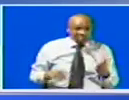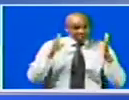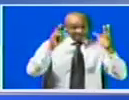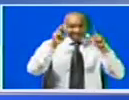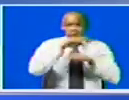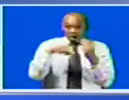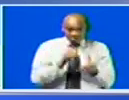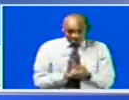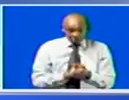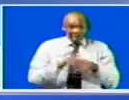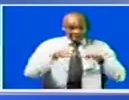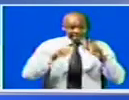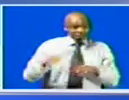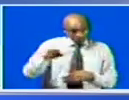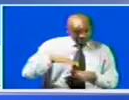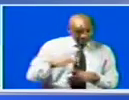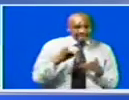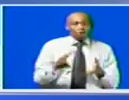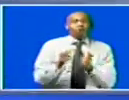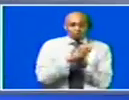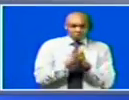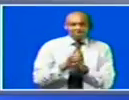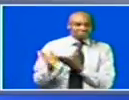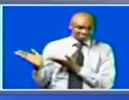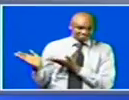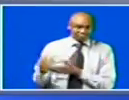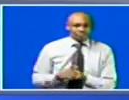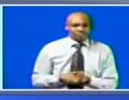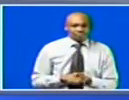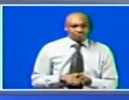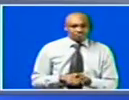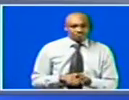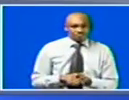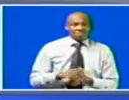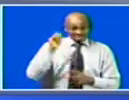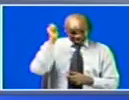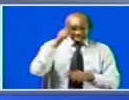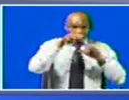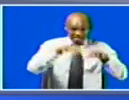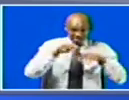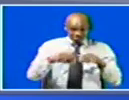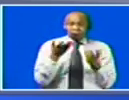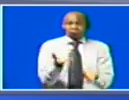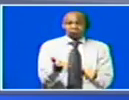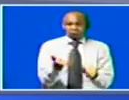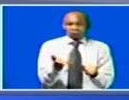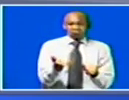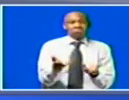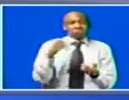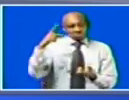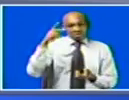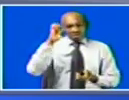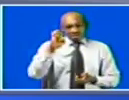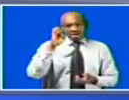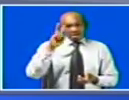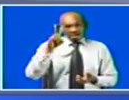around the agricultural sector. We now have that story. The Kenya Agricultural Value Chain Enterprise, KAVES,